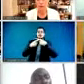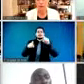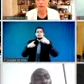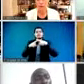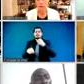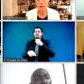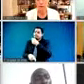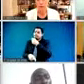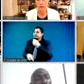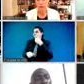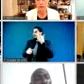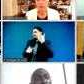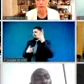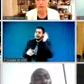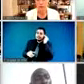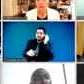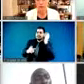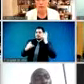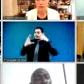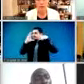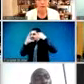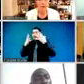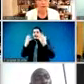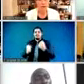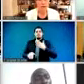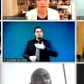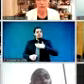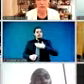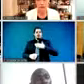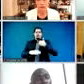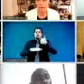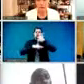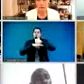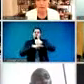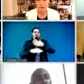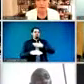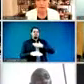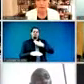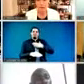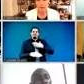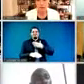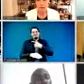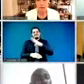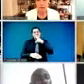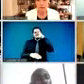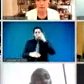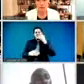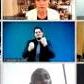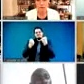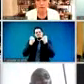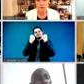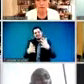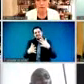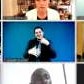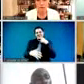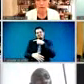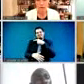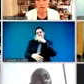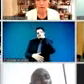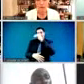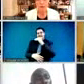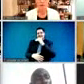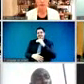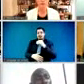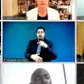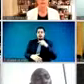the editors are male and they couldn't play a big role in setting a feminist agenda